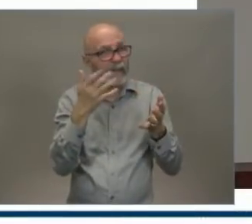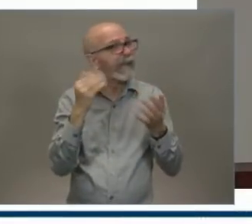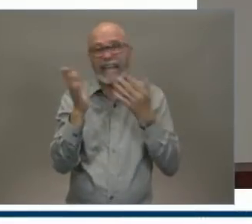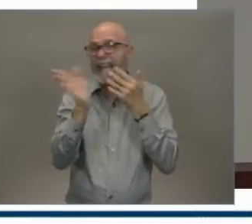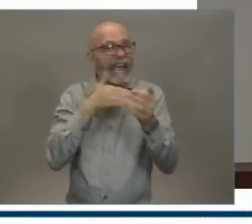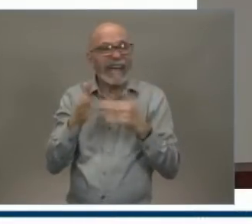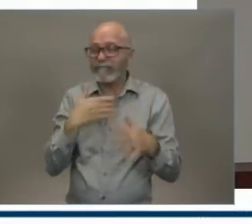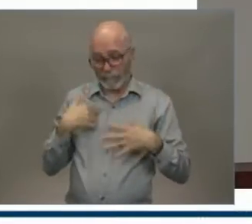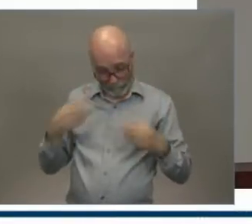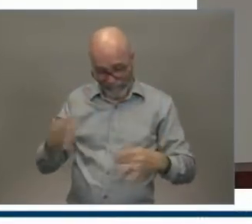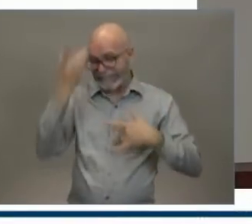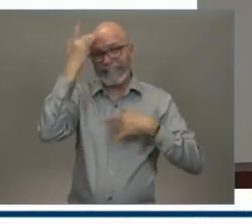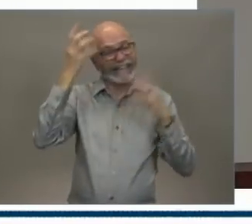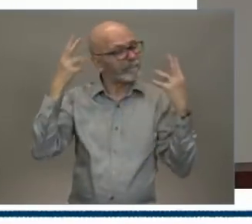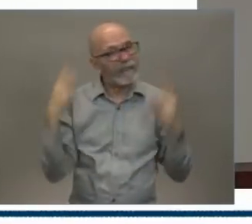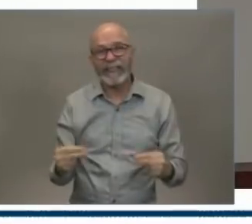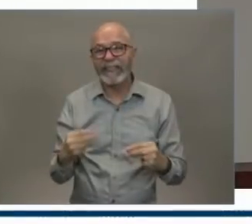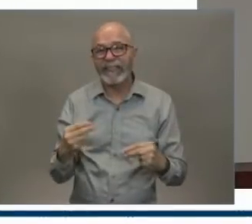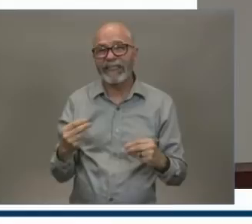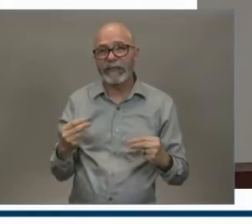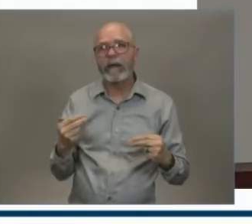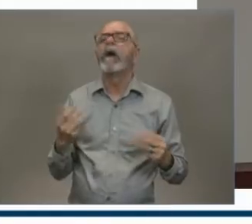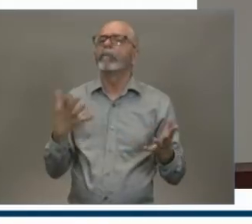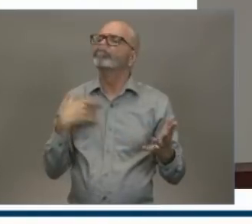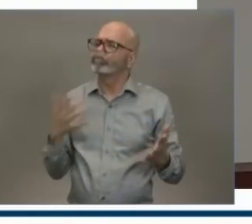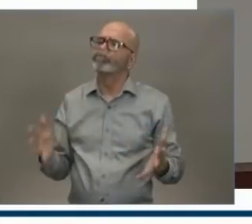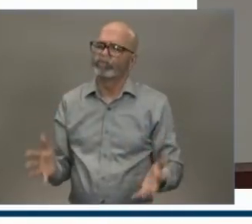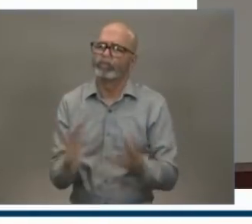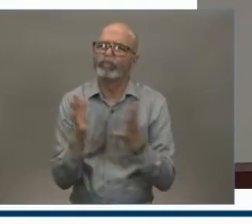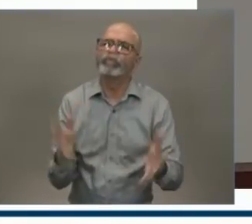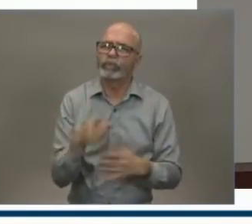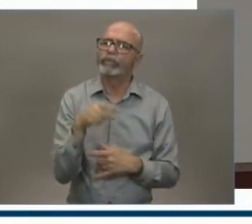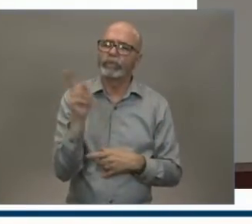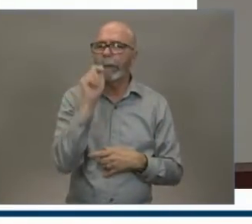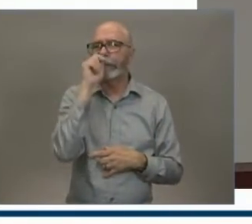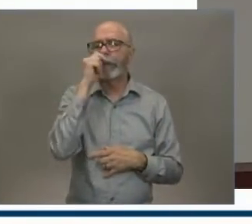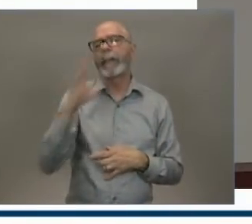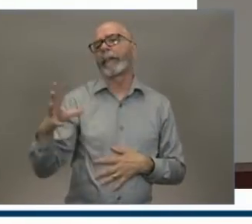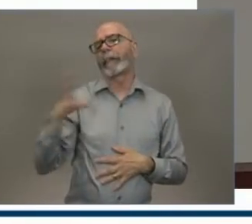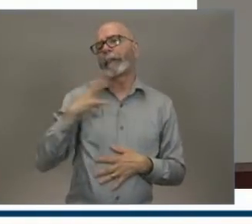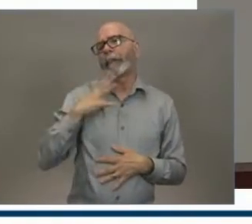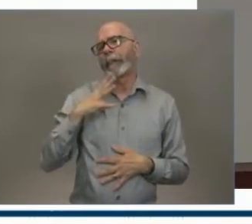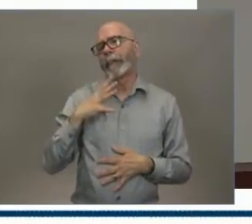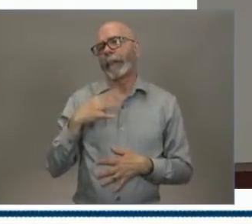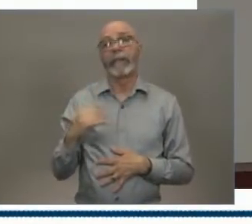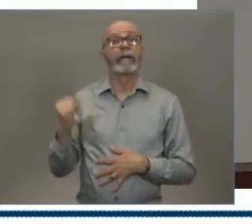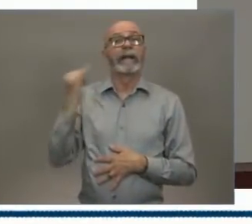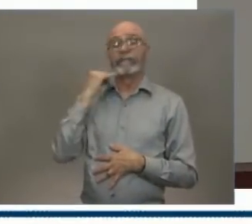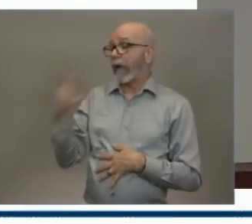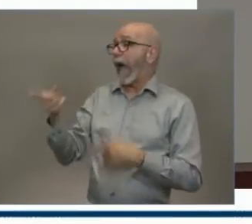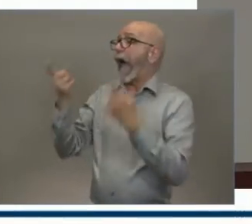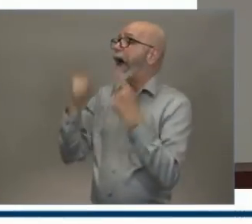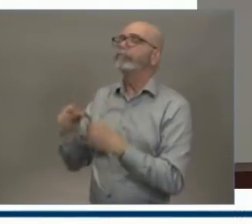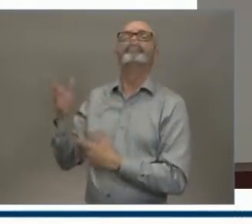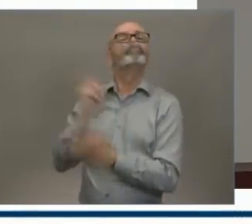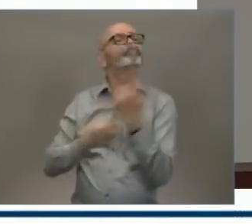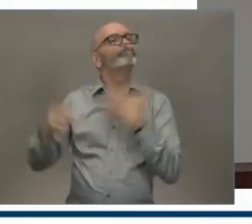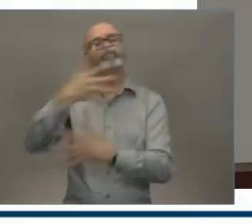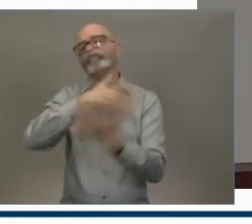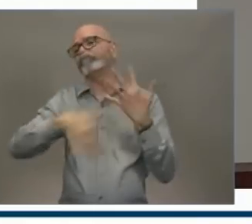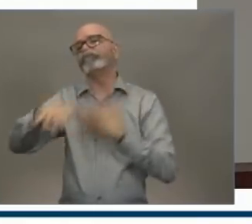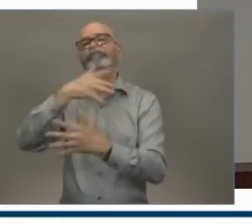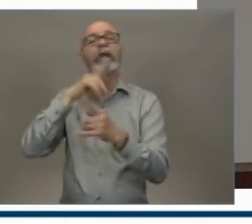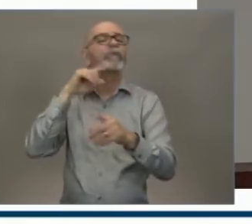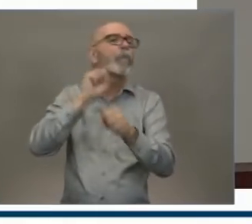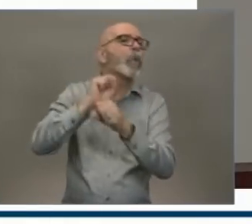get tested. And this is most important for people who have a lot of interaction with others, whether it's because of your job or your social activity.